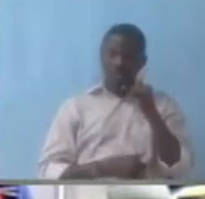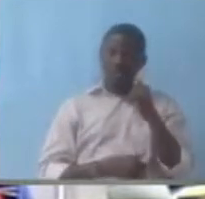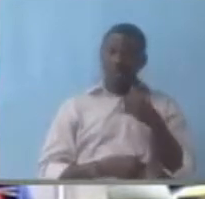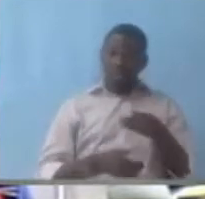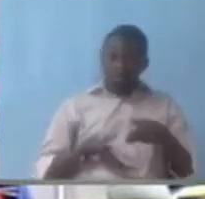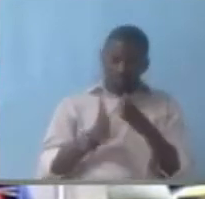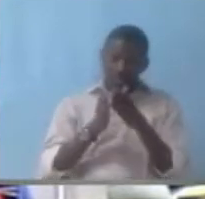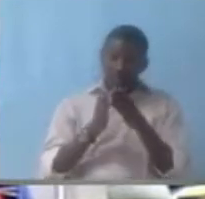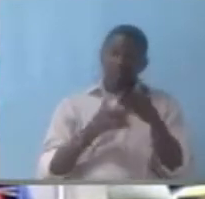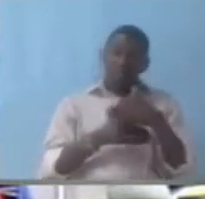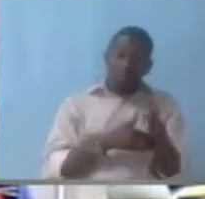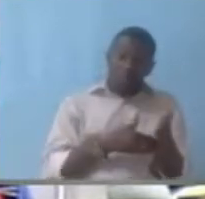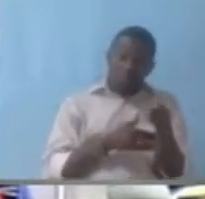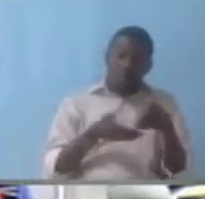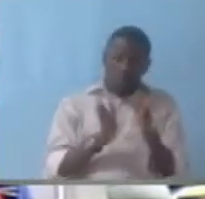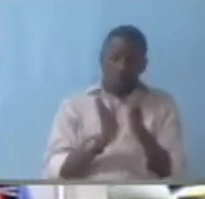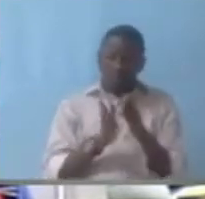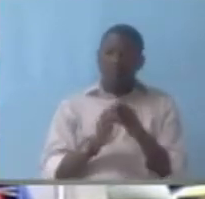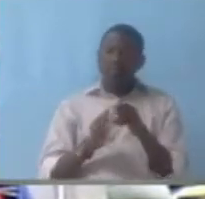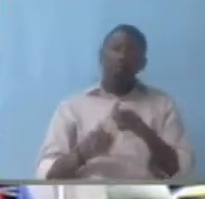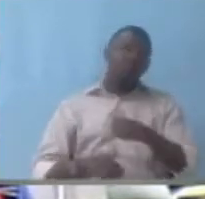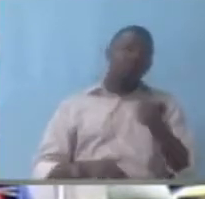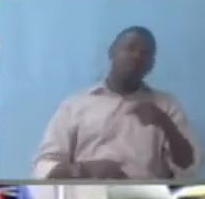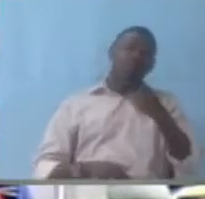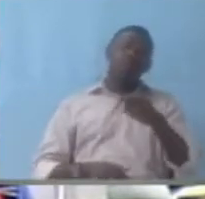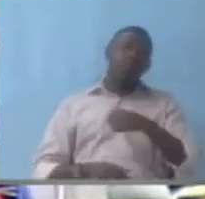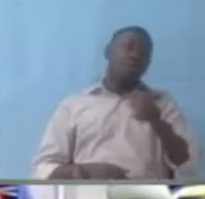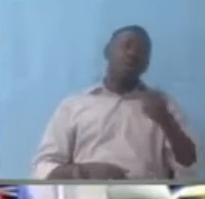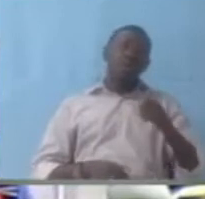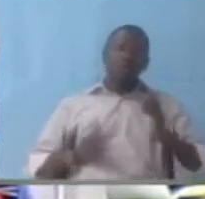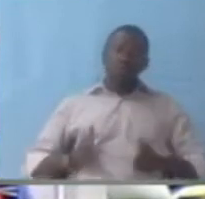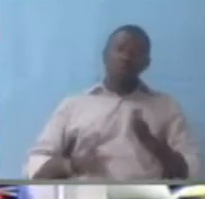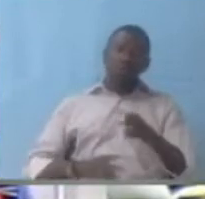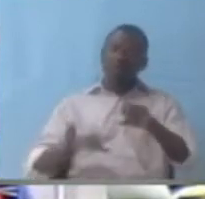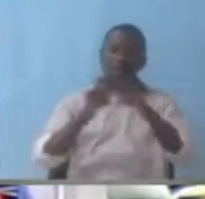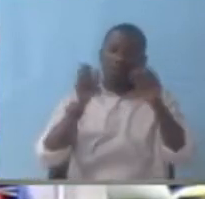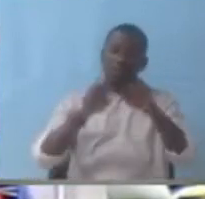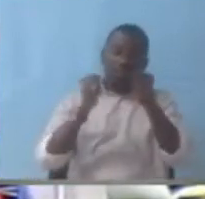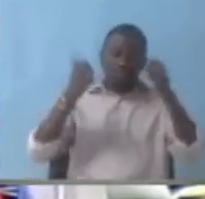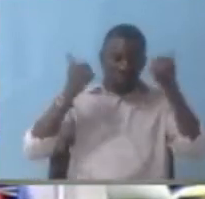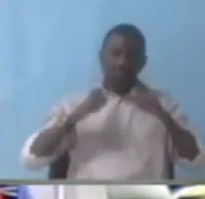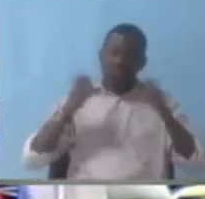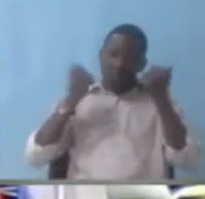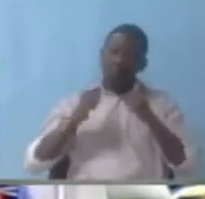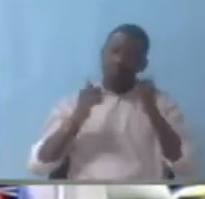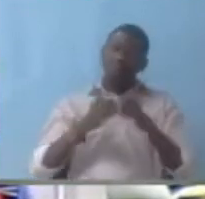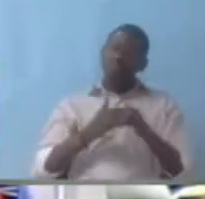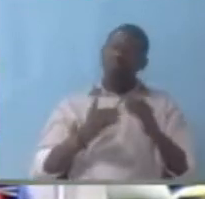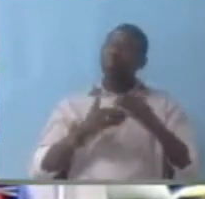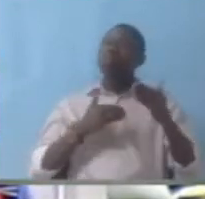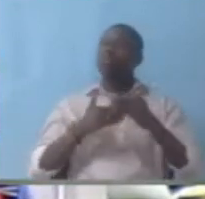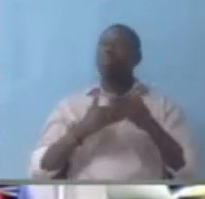rights violations such as torture. And ntela miraloto anata muna wulu wala nyintiko kasilo di nyantatinya dol